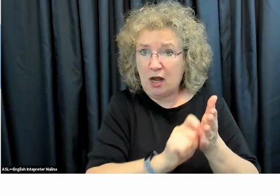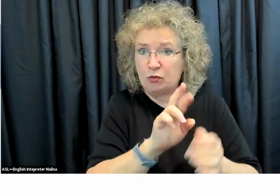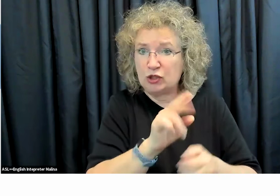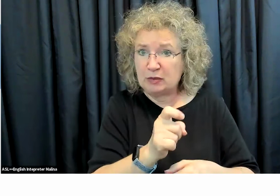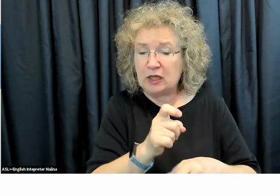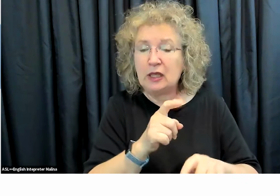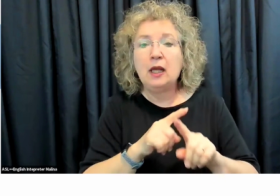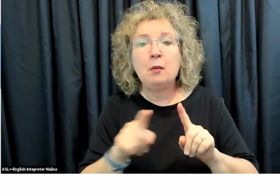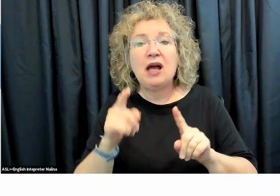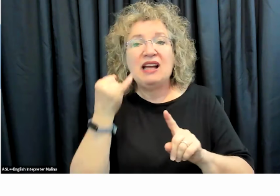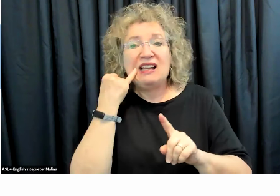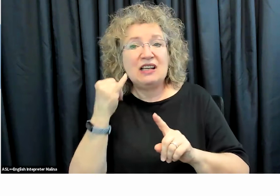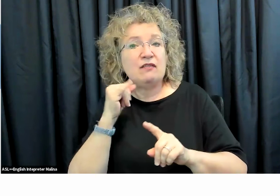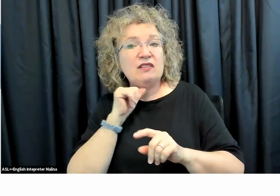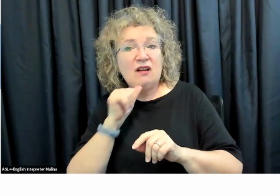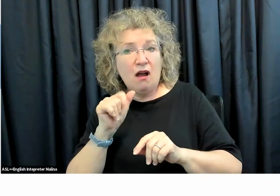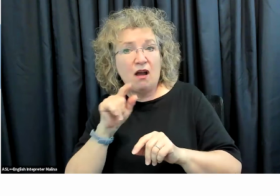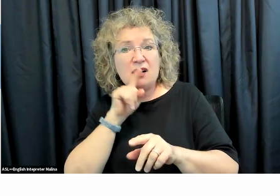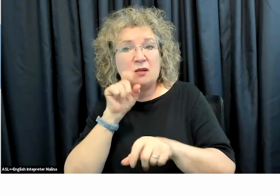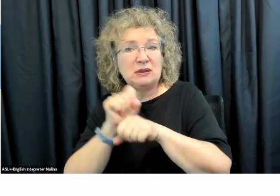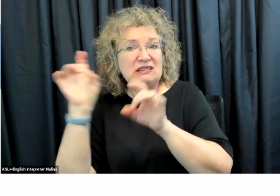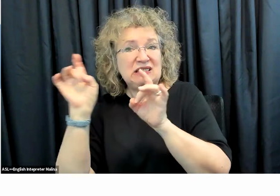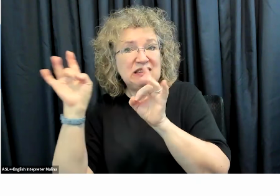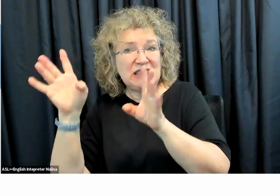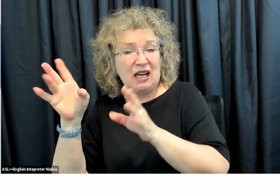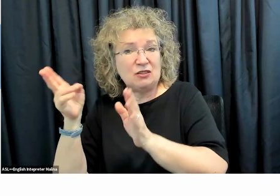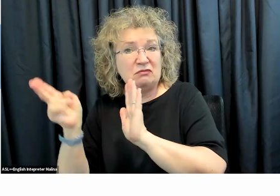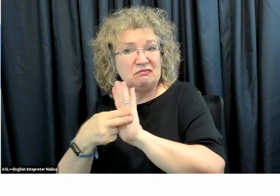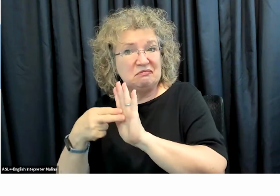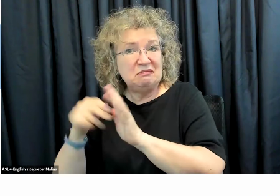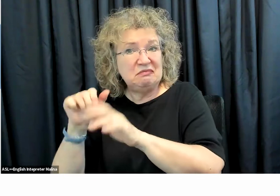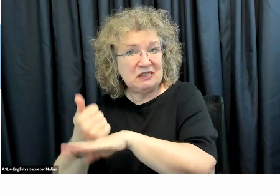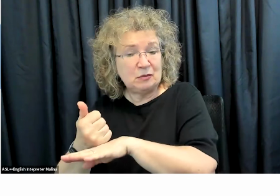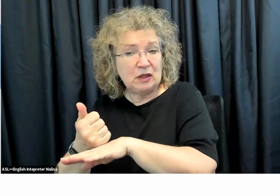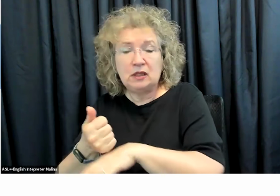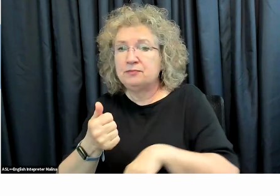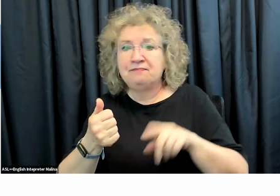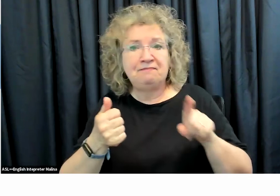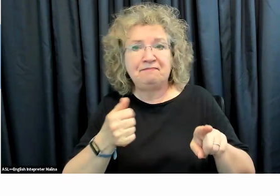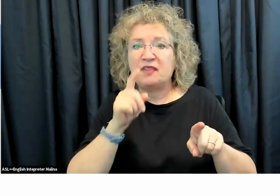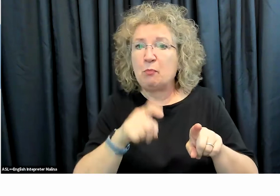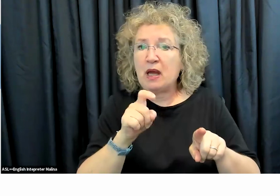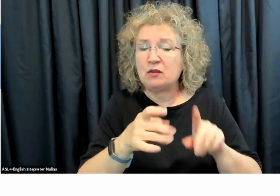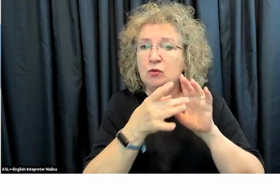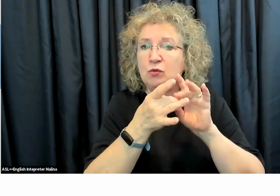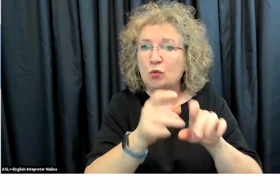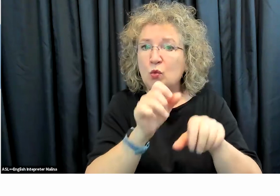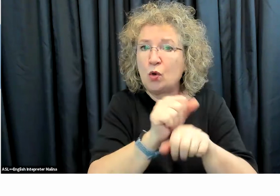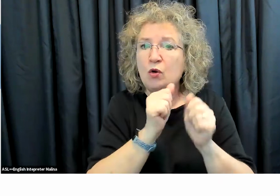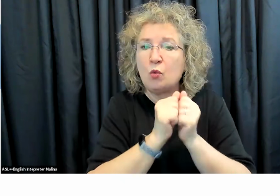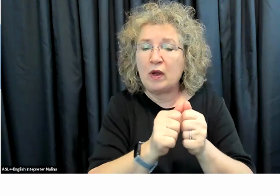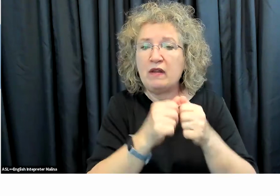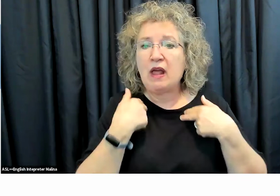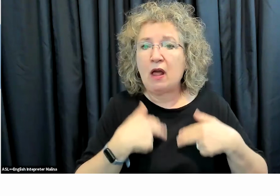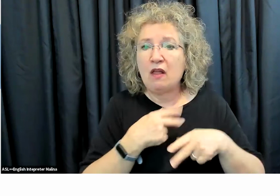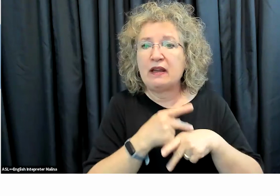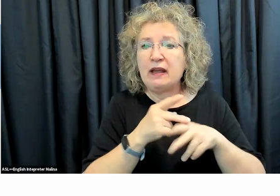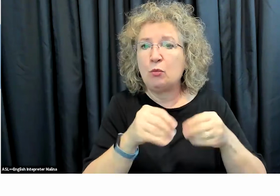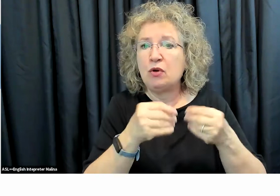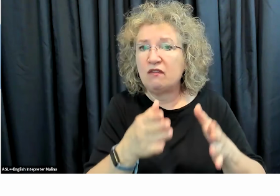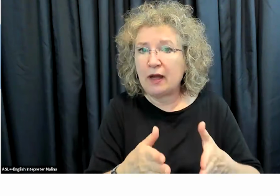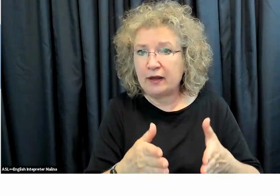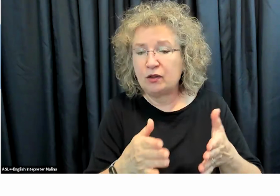actual disaster enacted, we do have to work with the healthcare provider unless we're working under